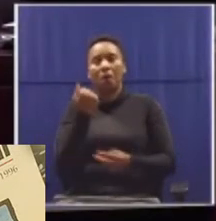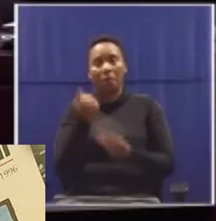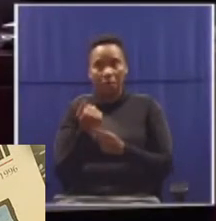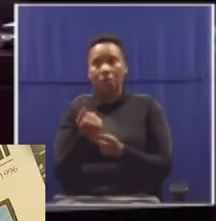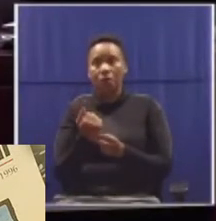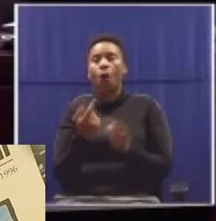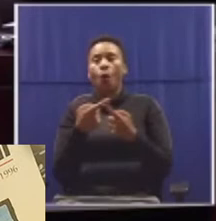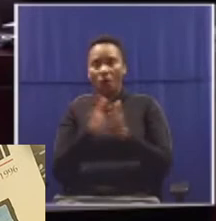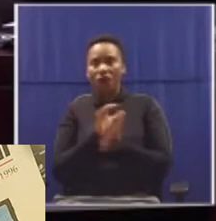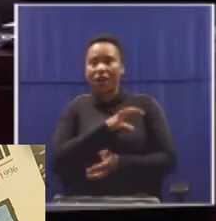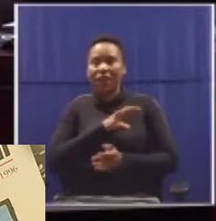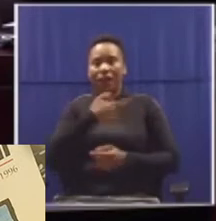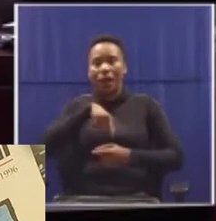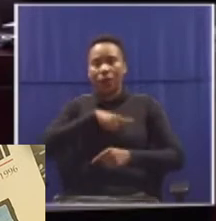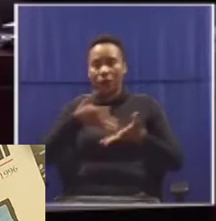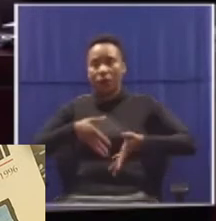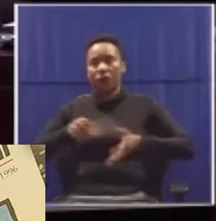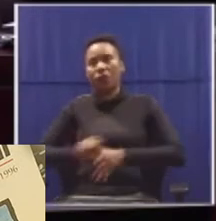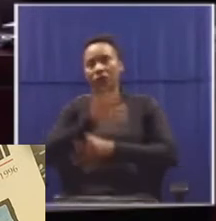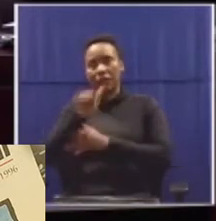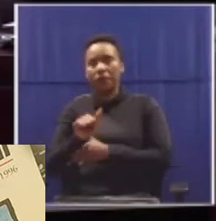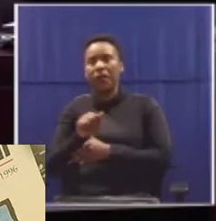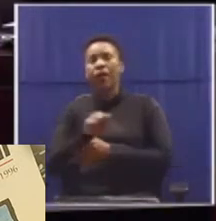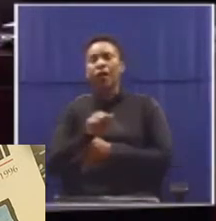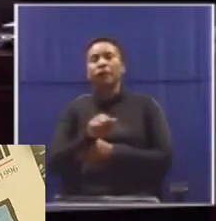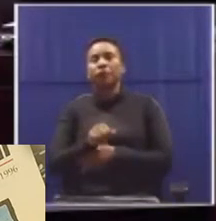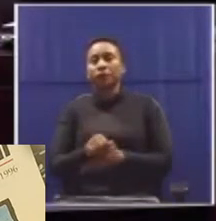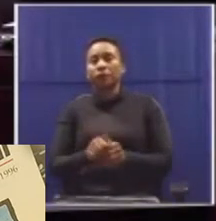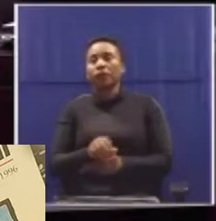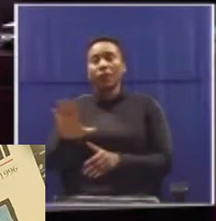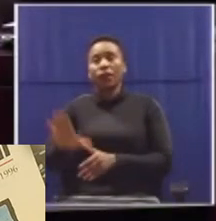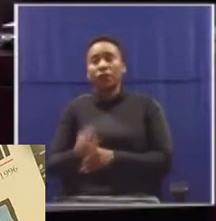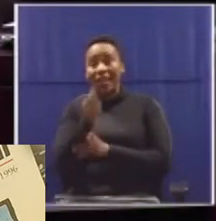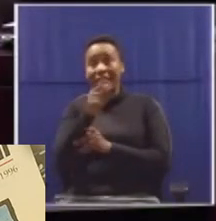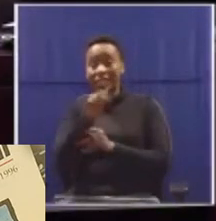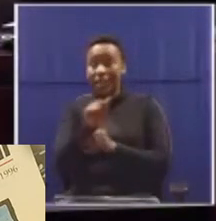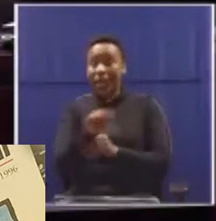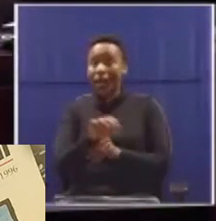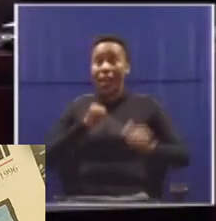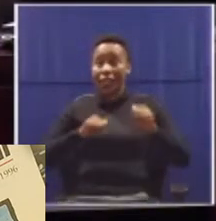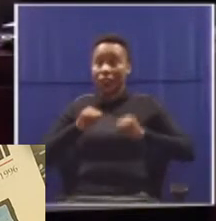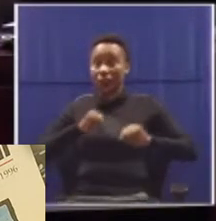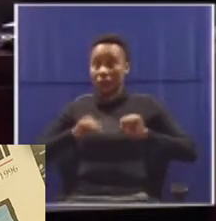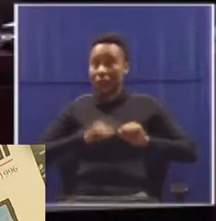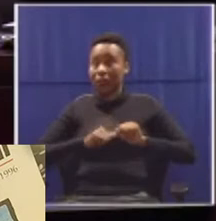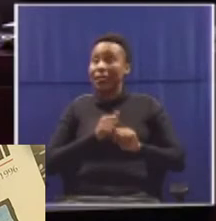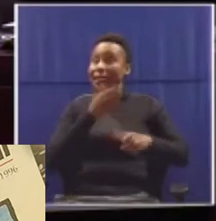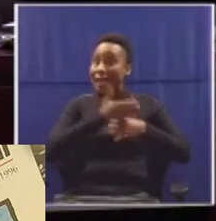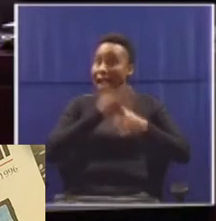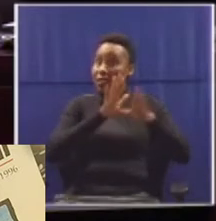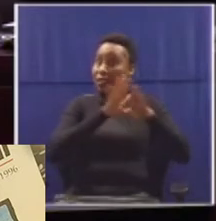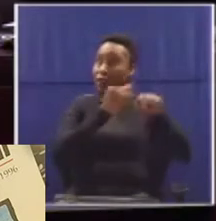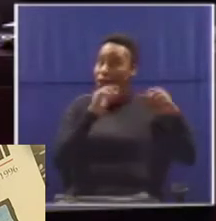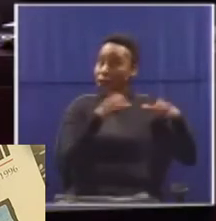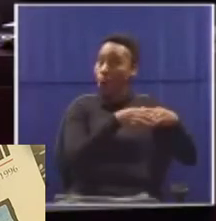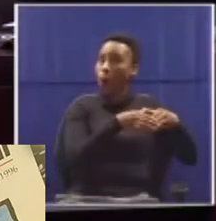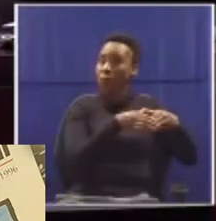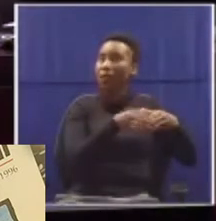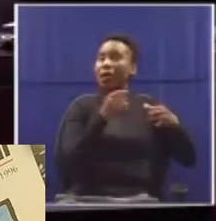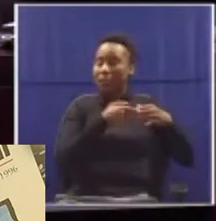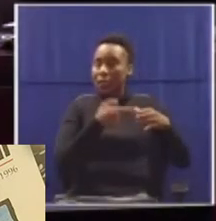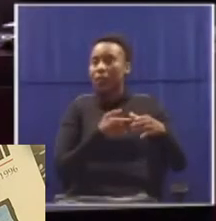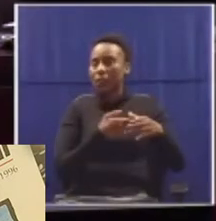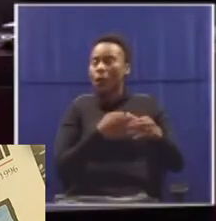character the financial action task force encourages its members to take information presented in its risk analyzes